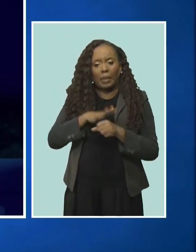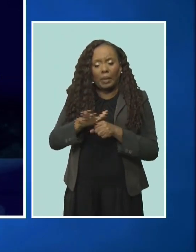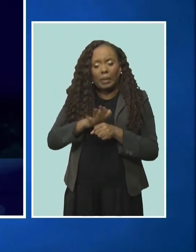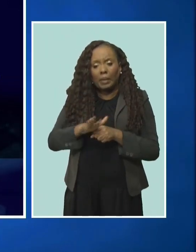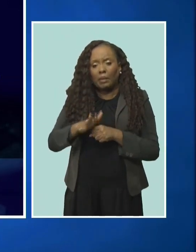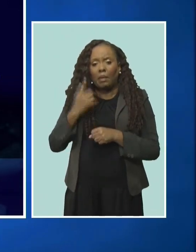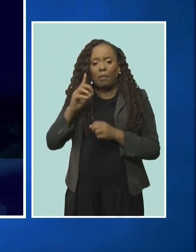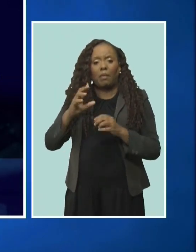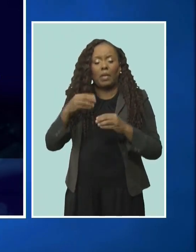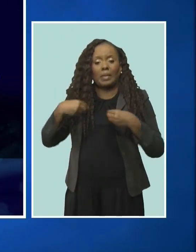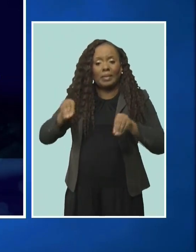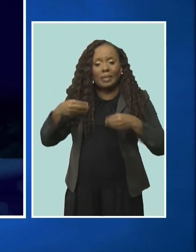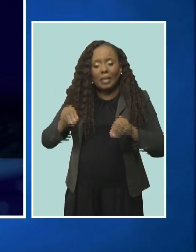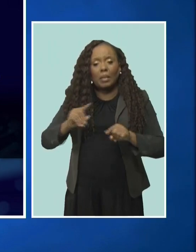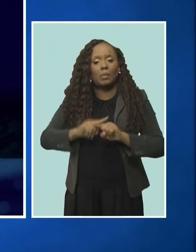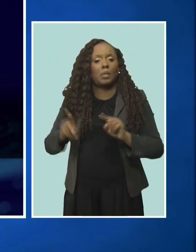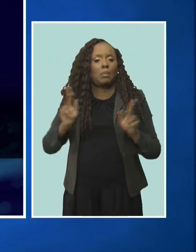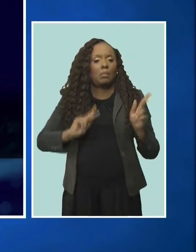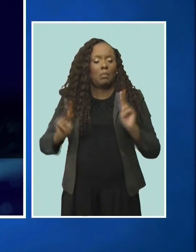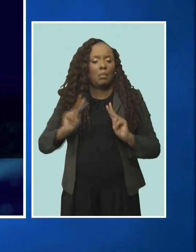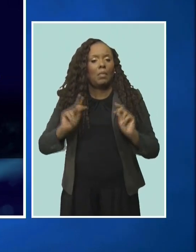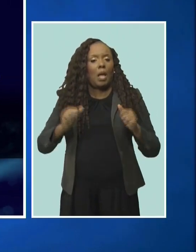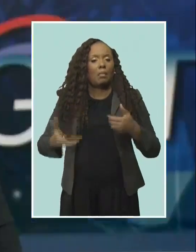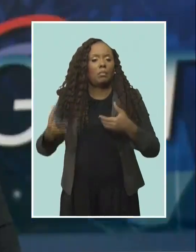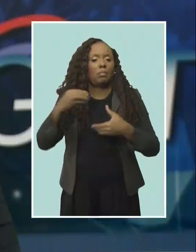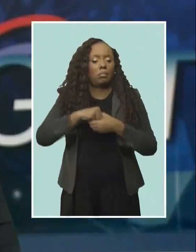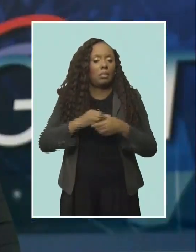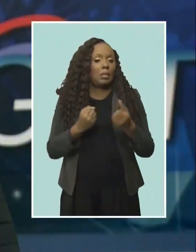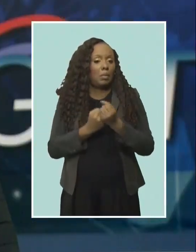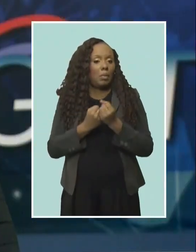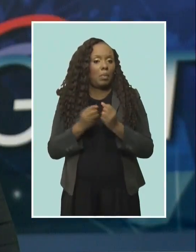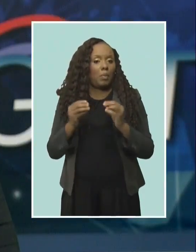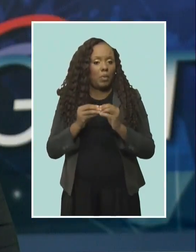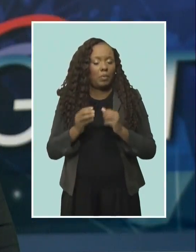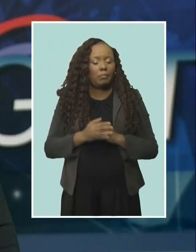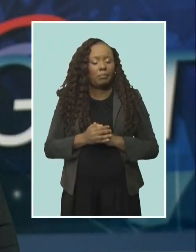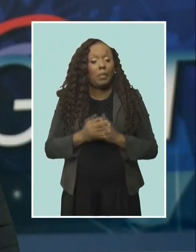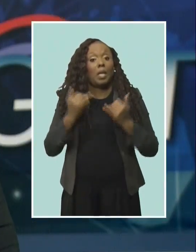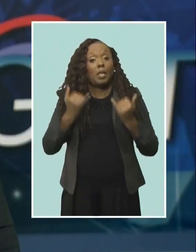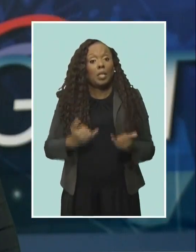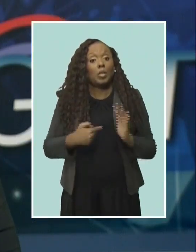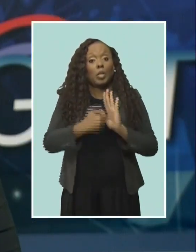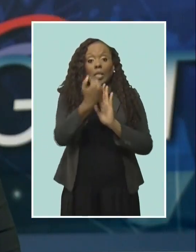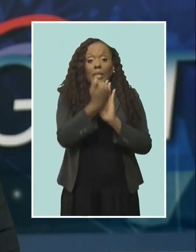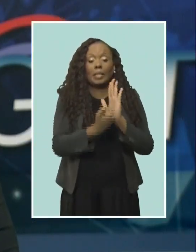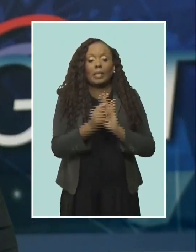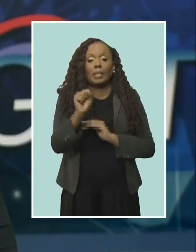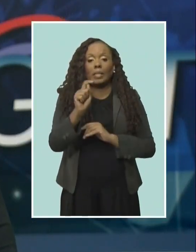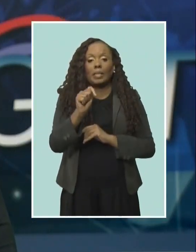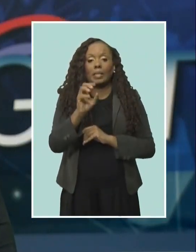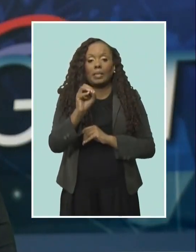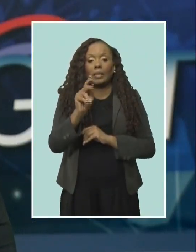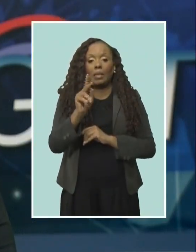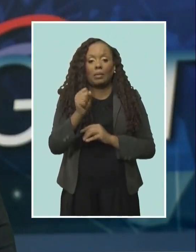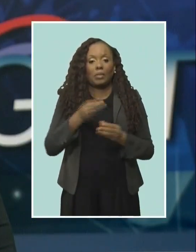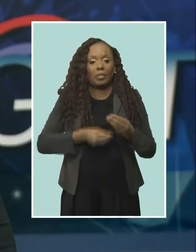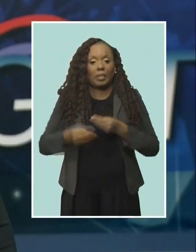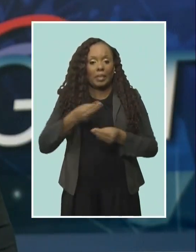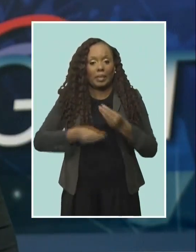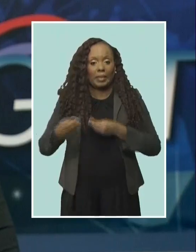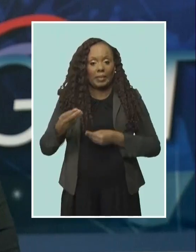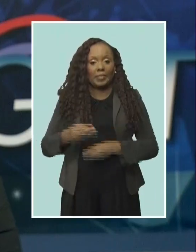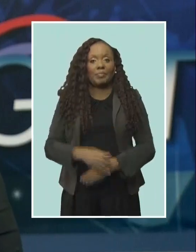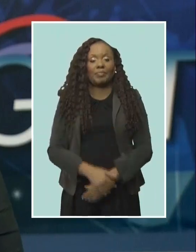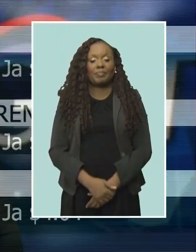course, the market will be better served as we go forward. Here's a look at how stocks traded locally and regionally today.